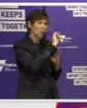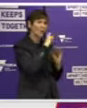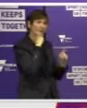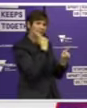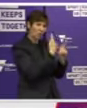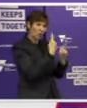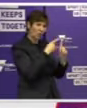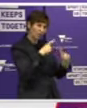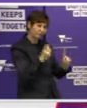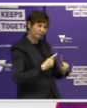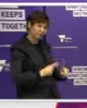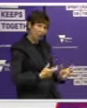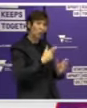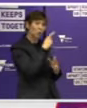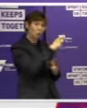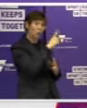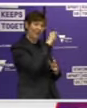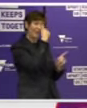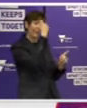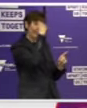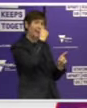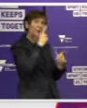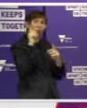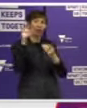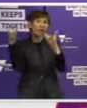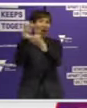a construction of events. I'm offering a